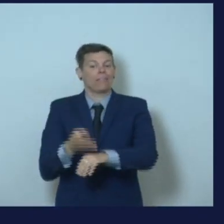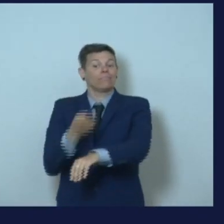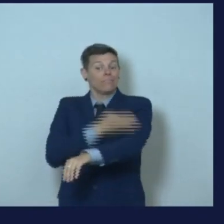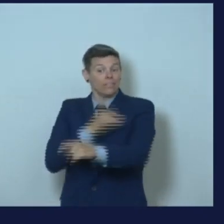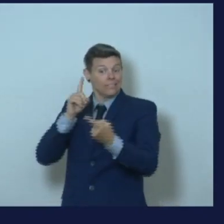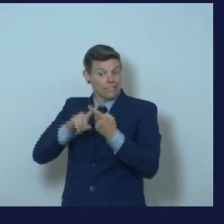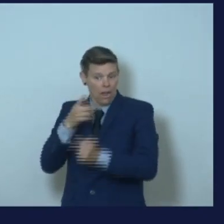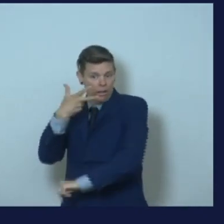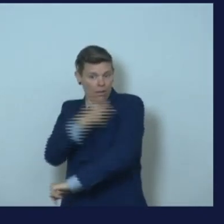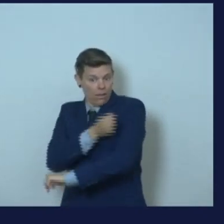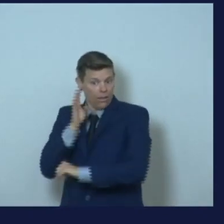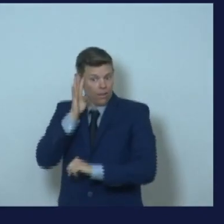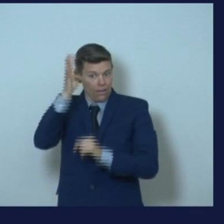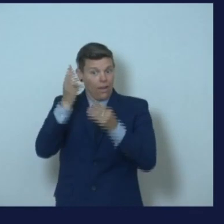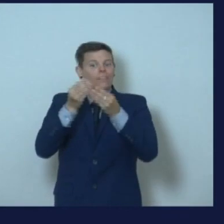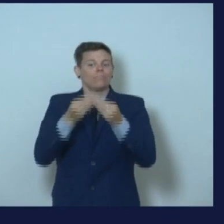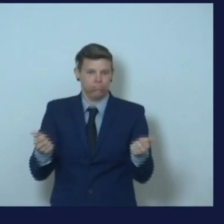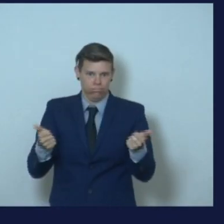our total to